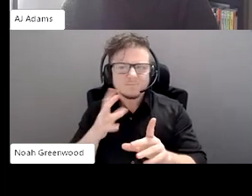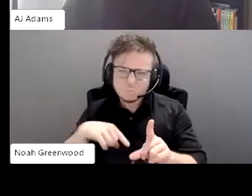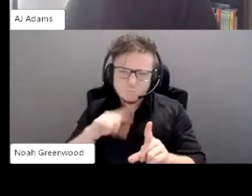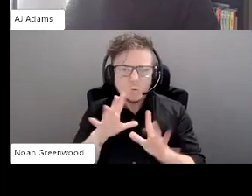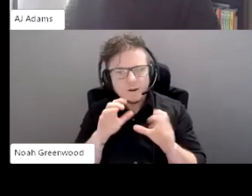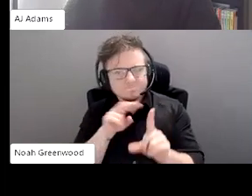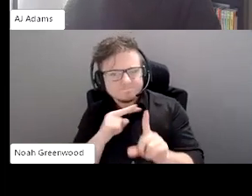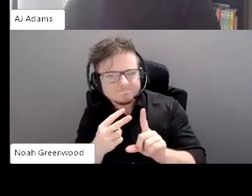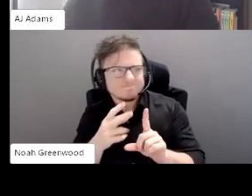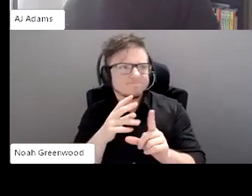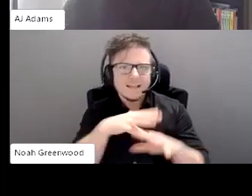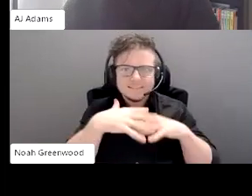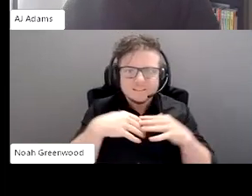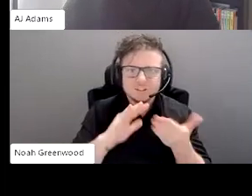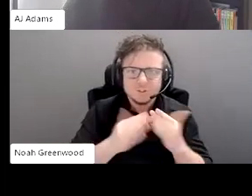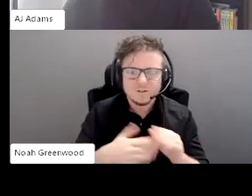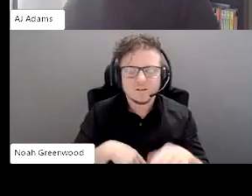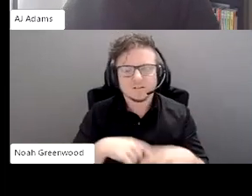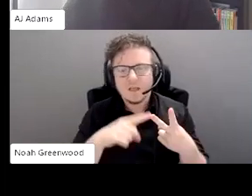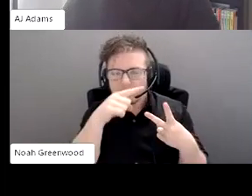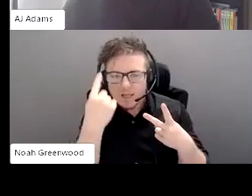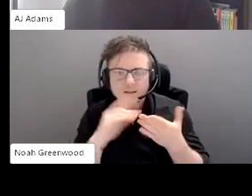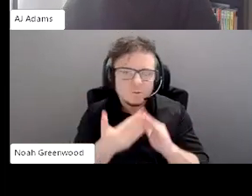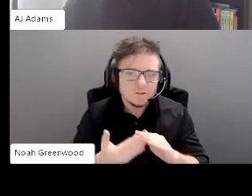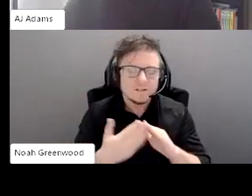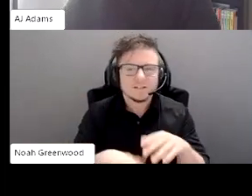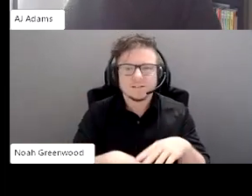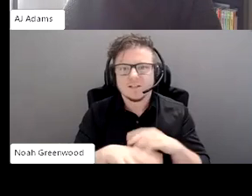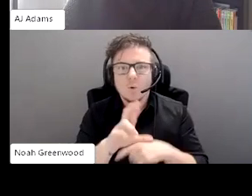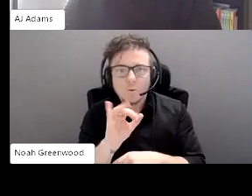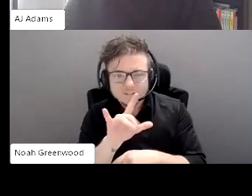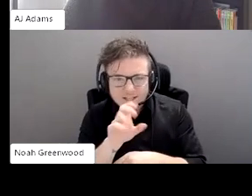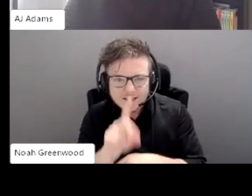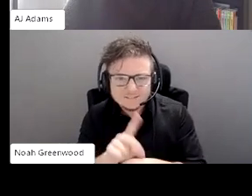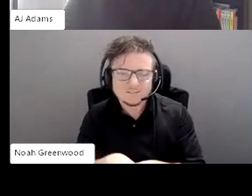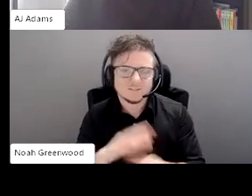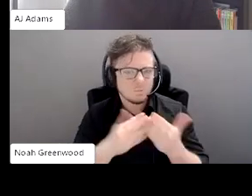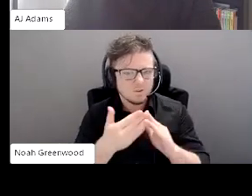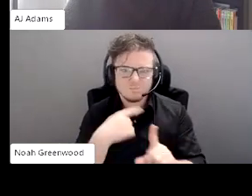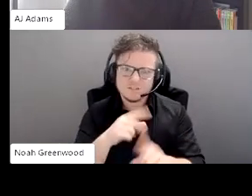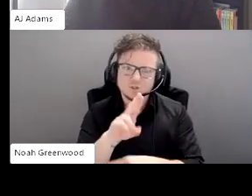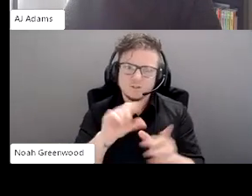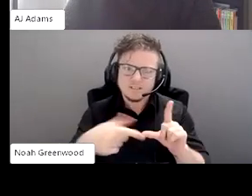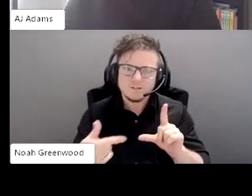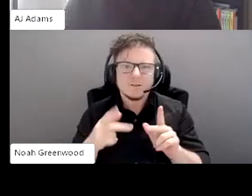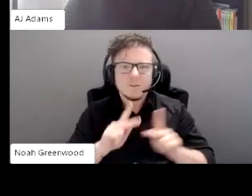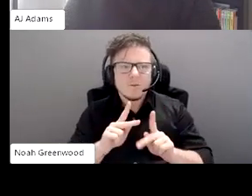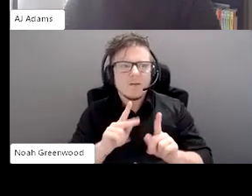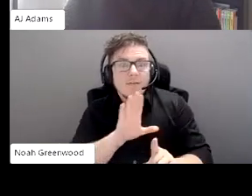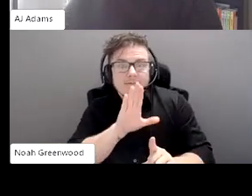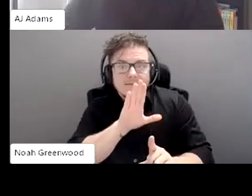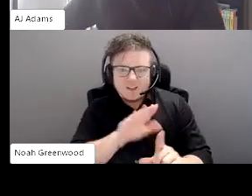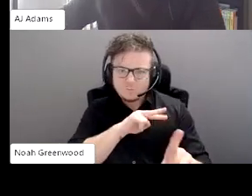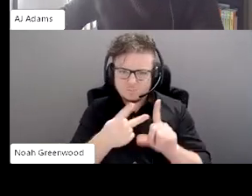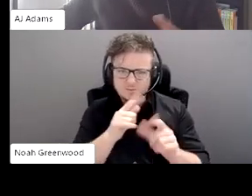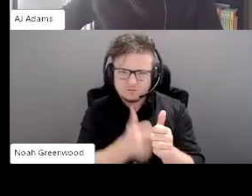from Indigenous communities, Black communities, racialized communities, as well as 2S LGBTI people who are Indigenous, Black, and